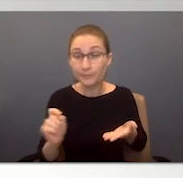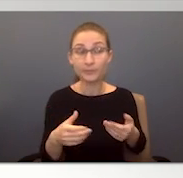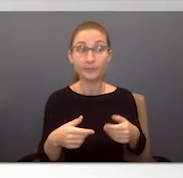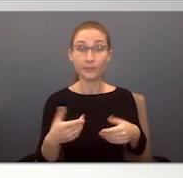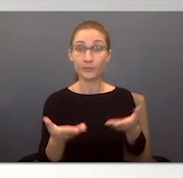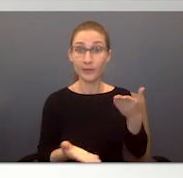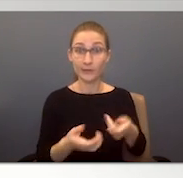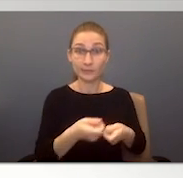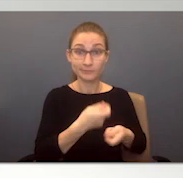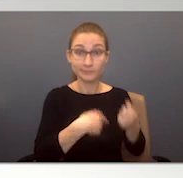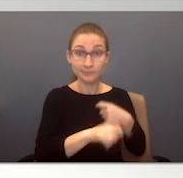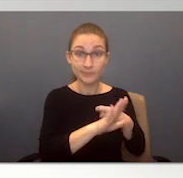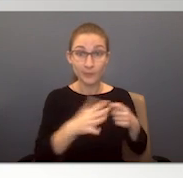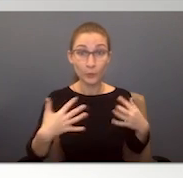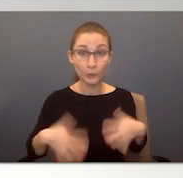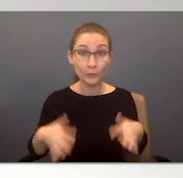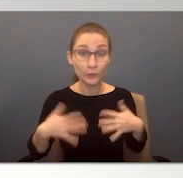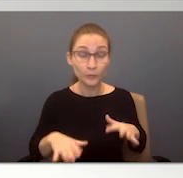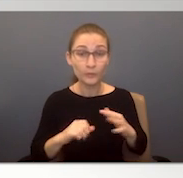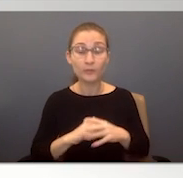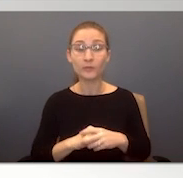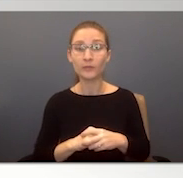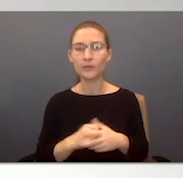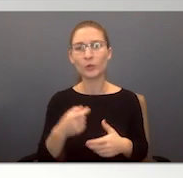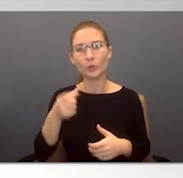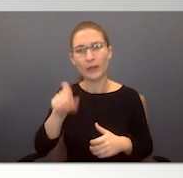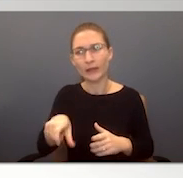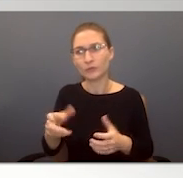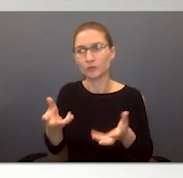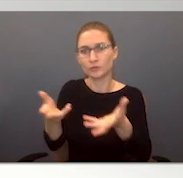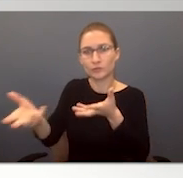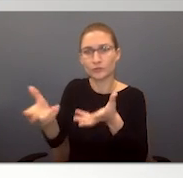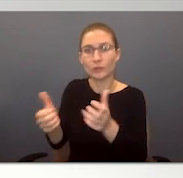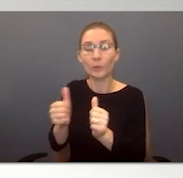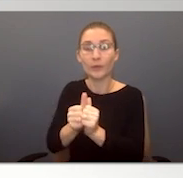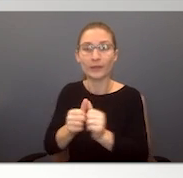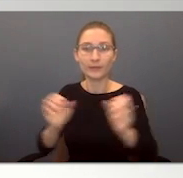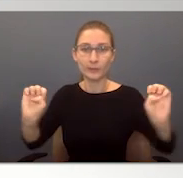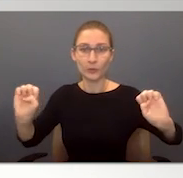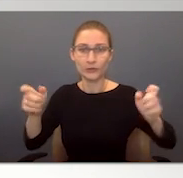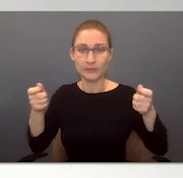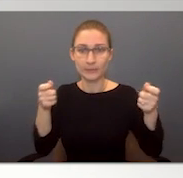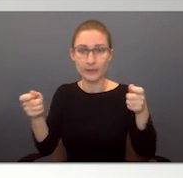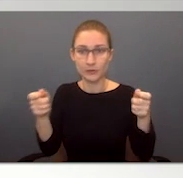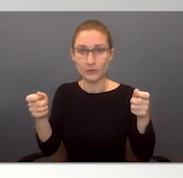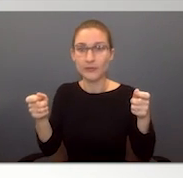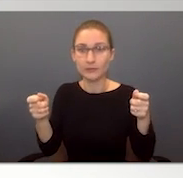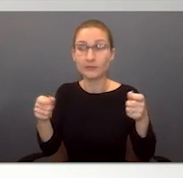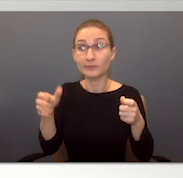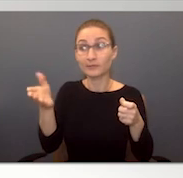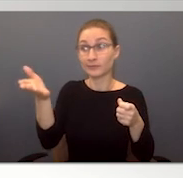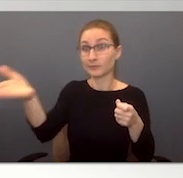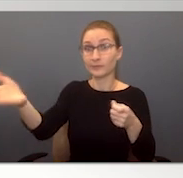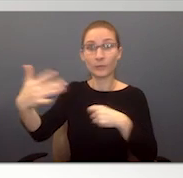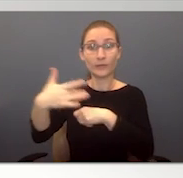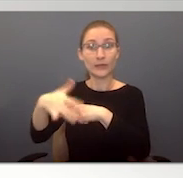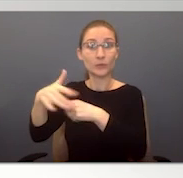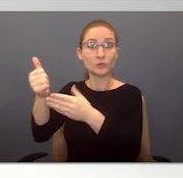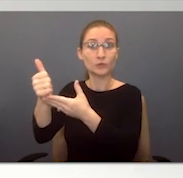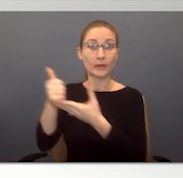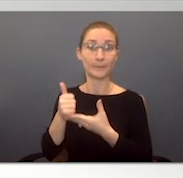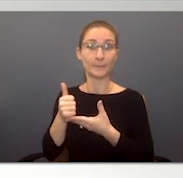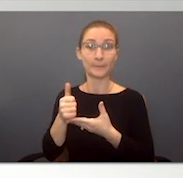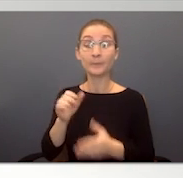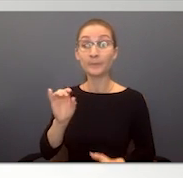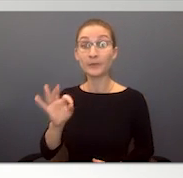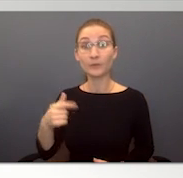them toilet needs or whatever the case may be. We need to really communicate with emergency management. They're there to help. If we